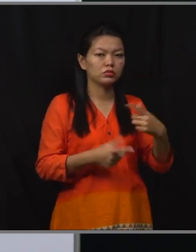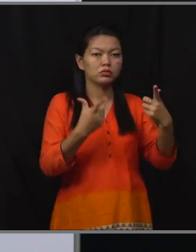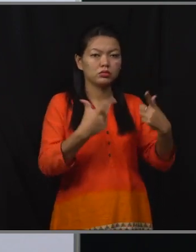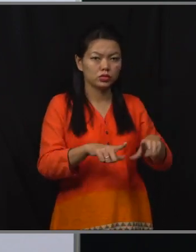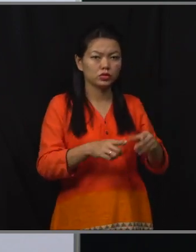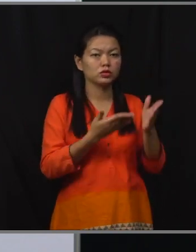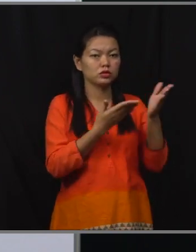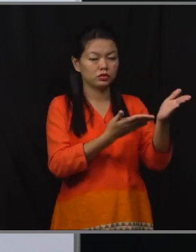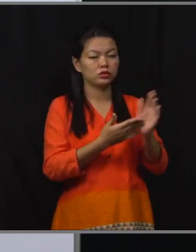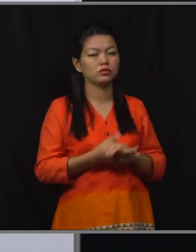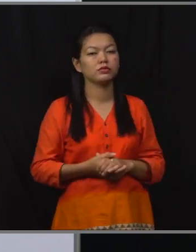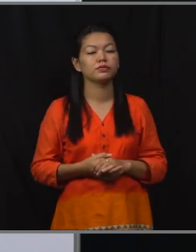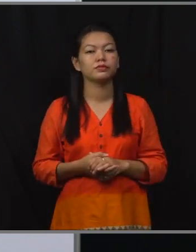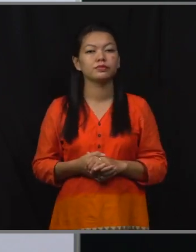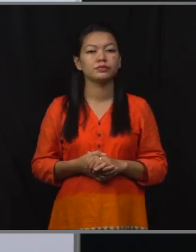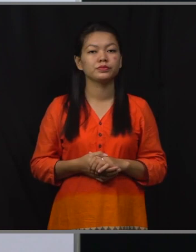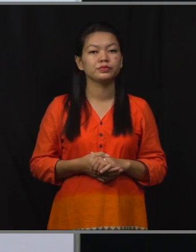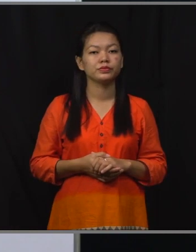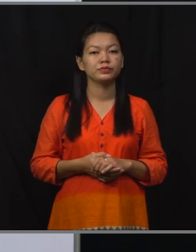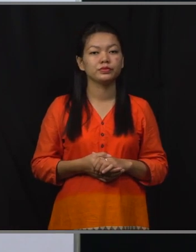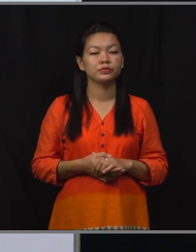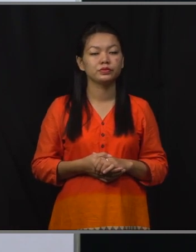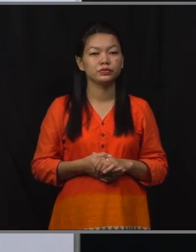debit side of your income and expenditure account.